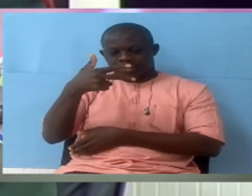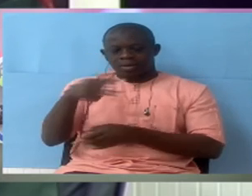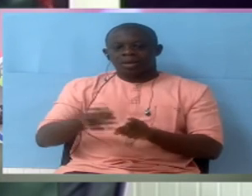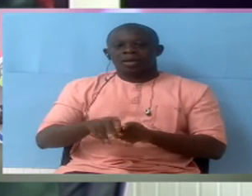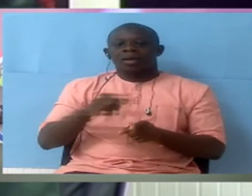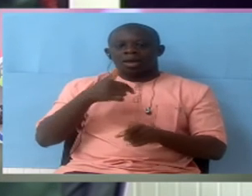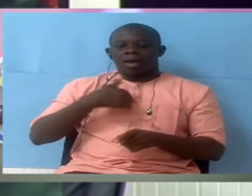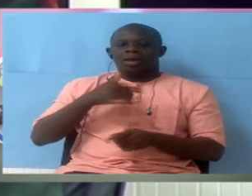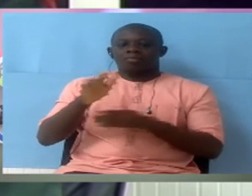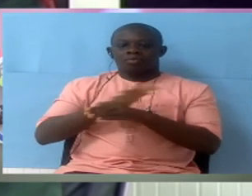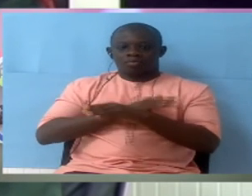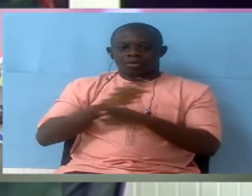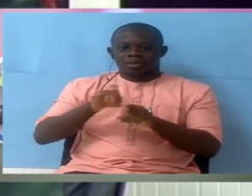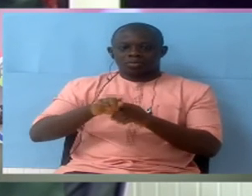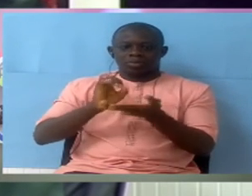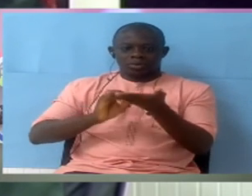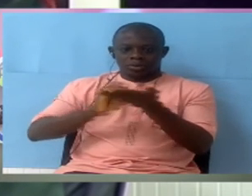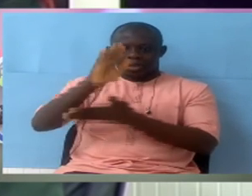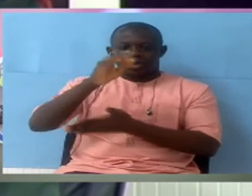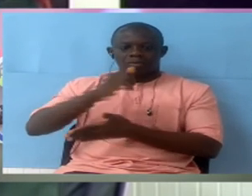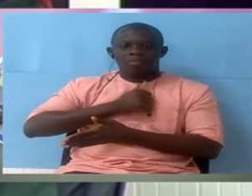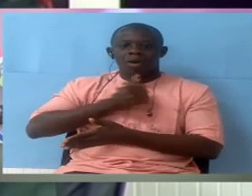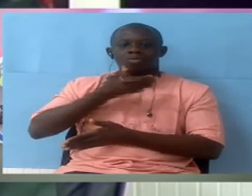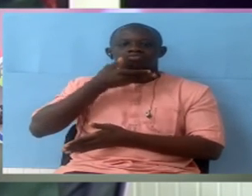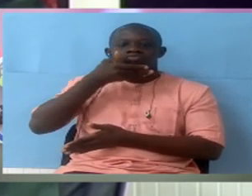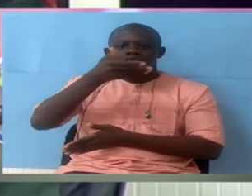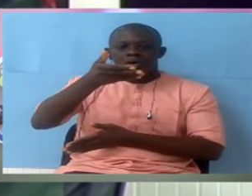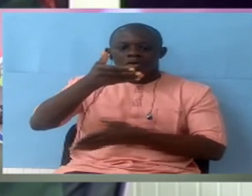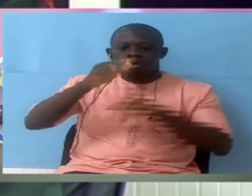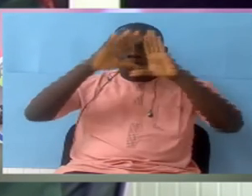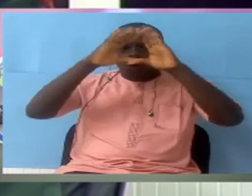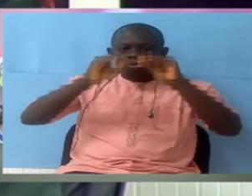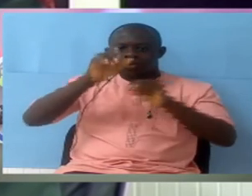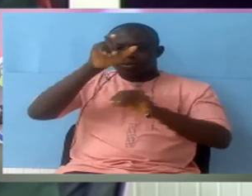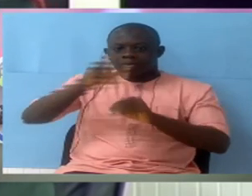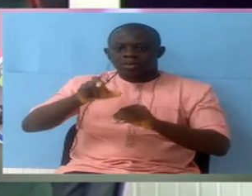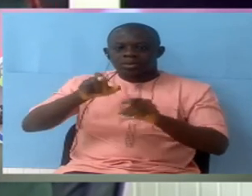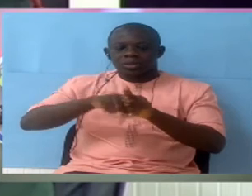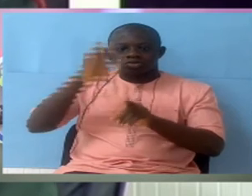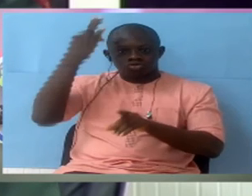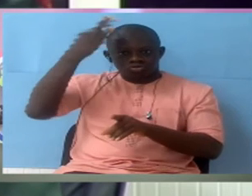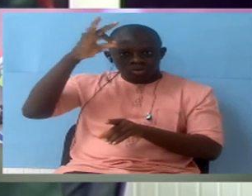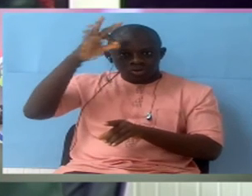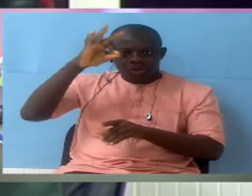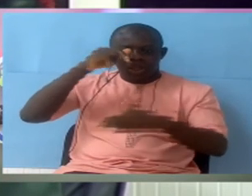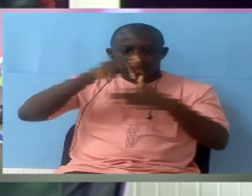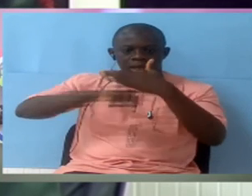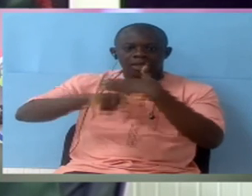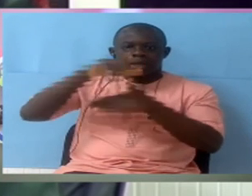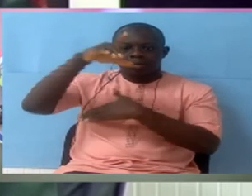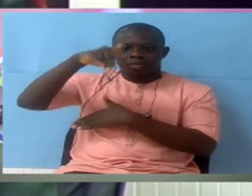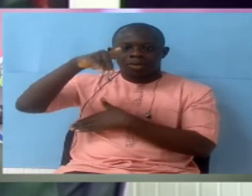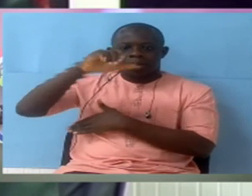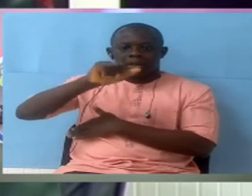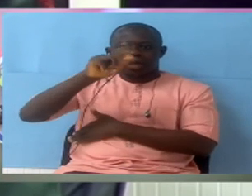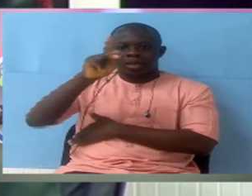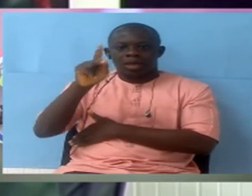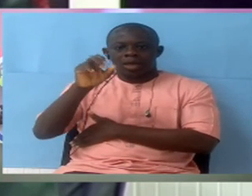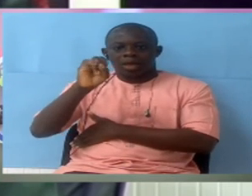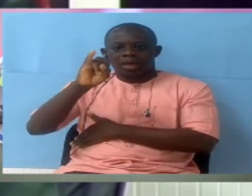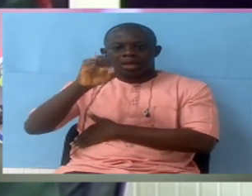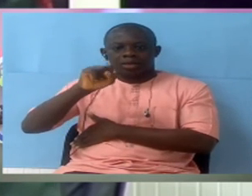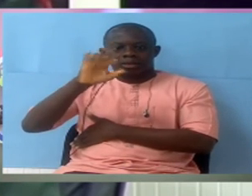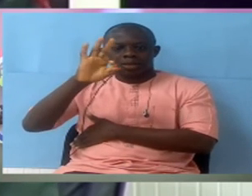1998. Then I was sent for my young officer course in Pakistan, Quetta. Ci lañ ma ebali nak ma dem defi benen jangga ca